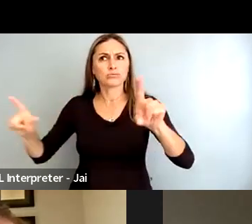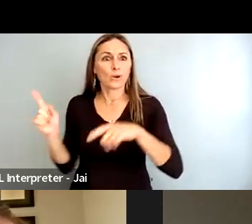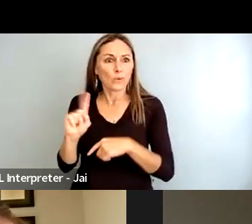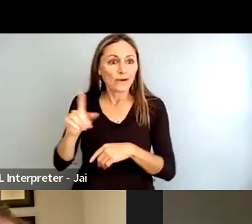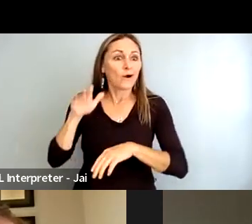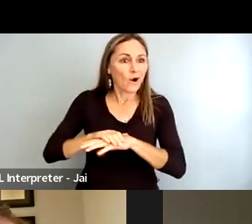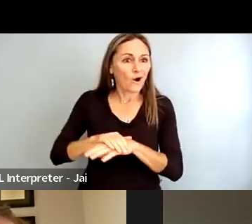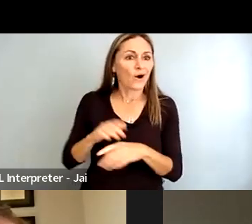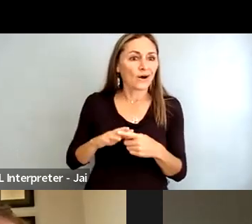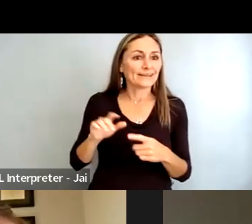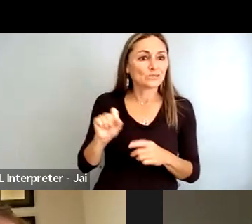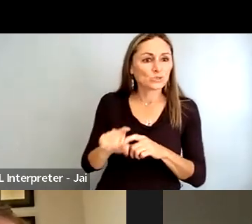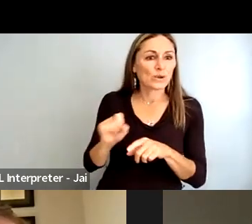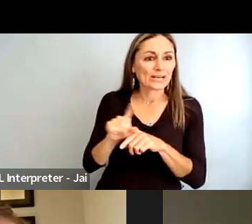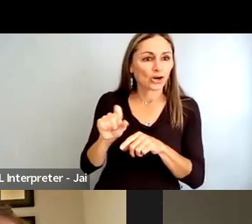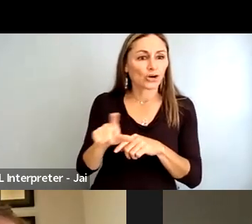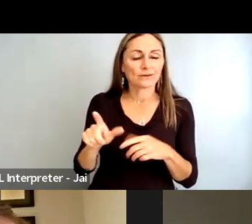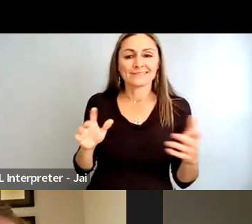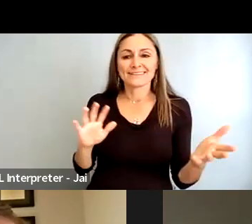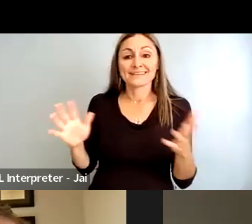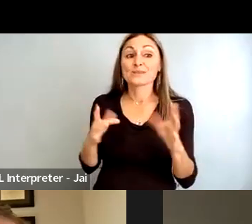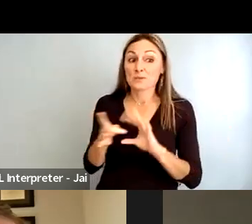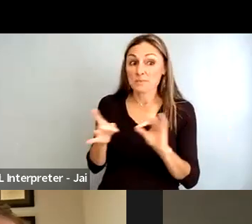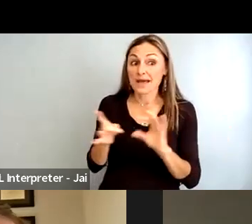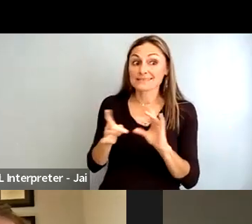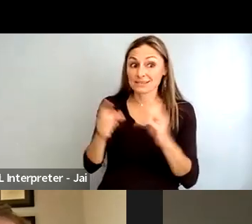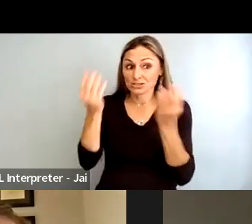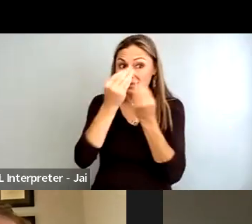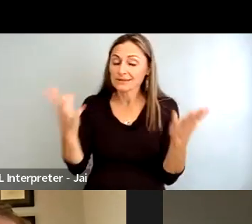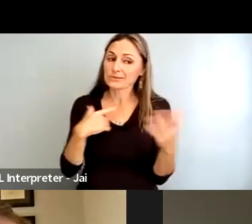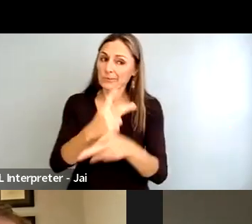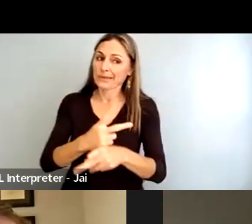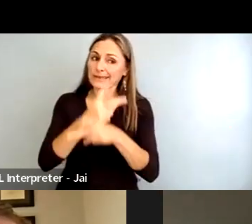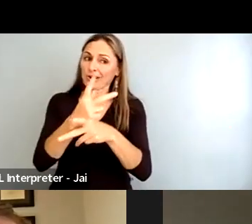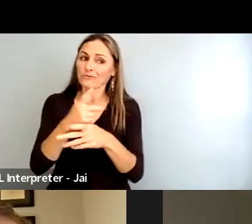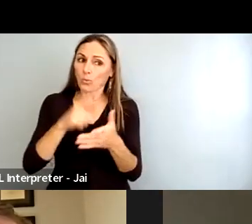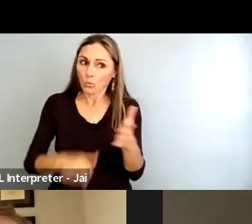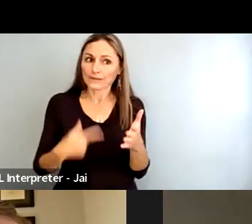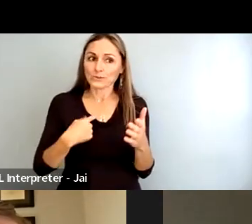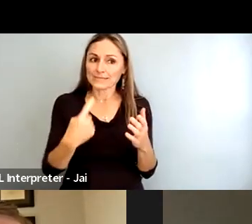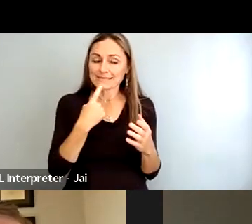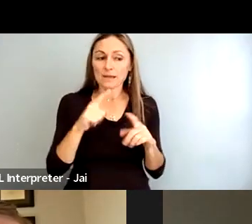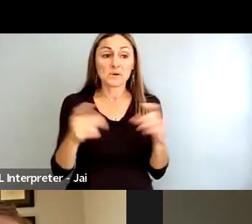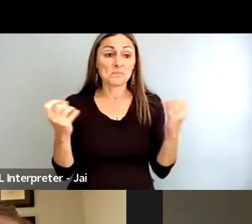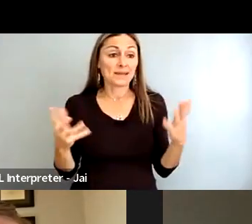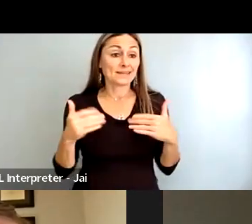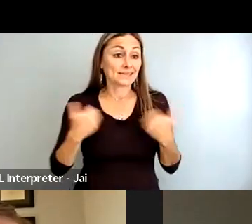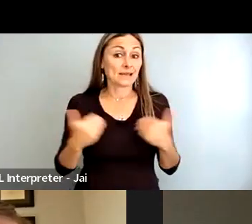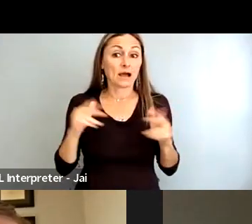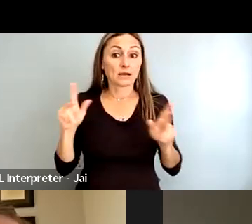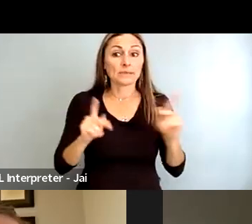It's got to be careful with it, because the message does get out. You want to be careful about what you're putting out there. But I think a lot of young people who are leaning